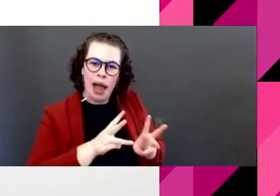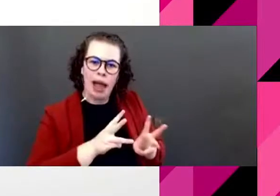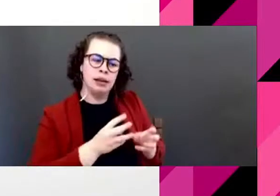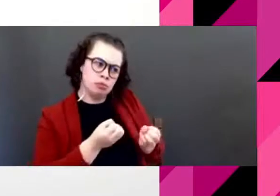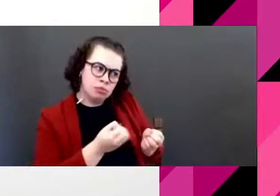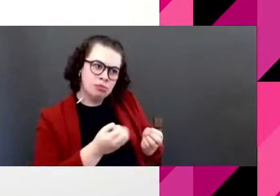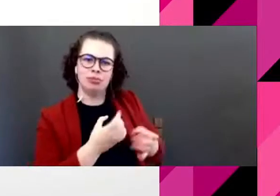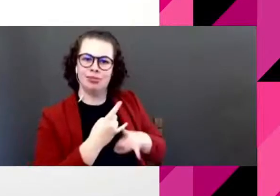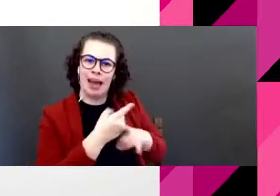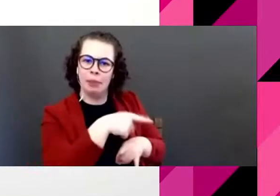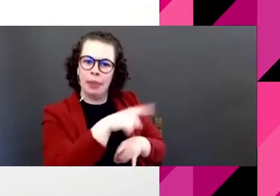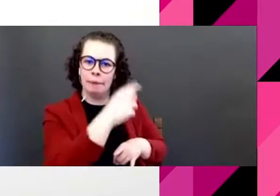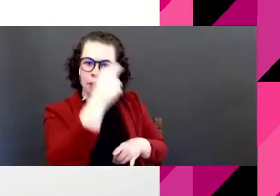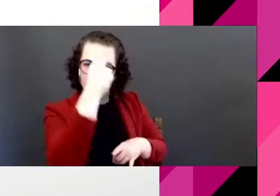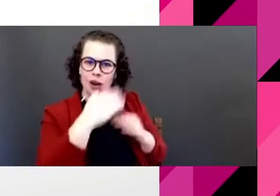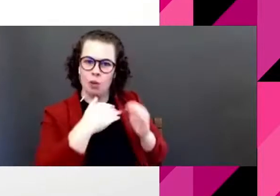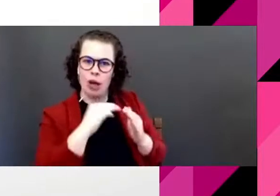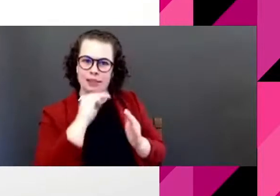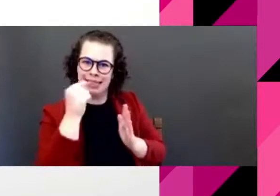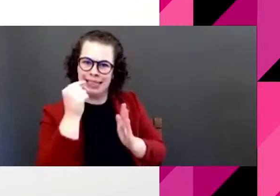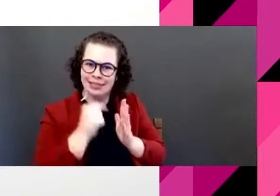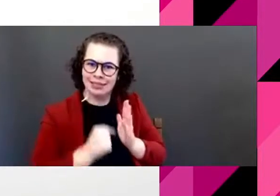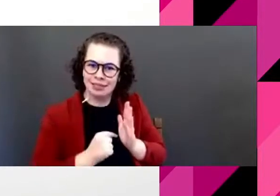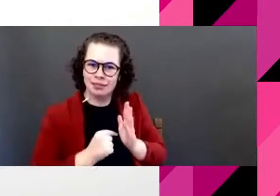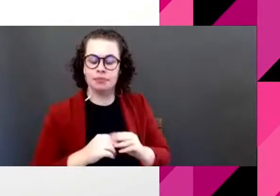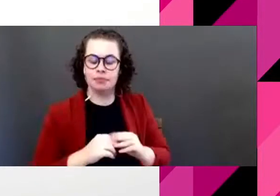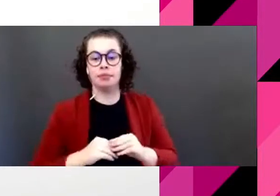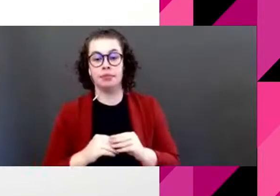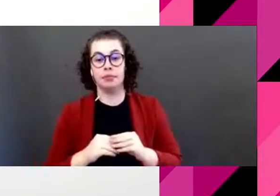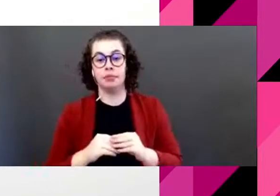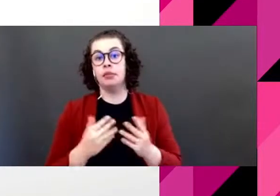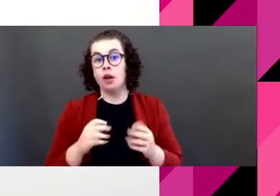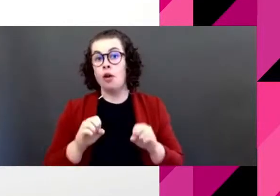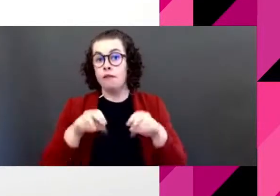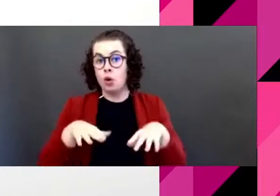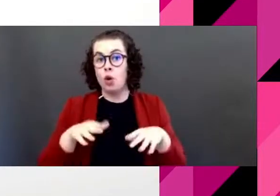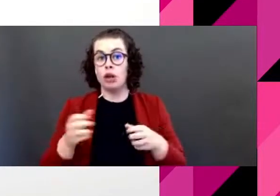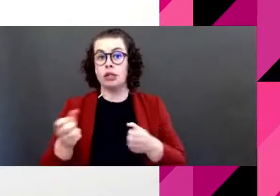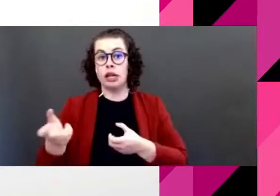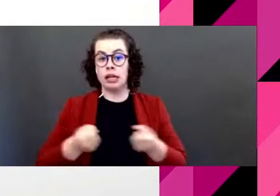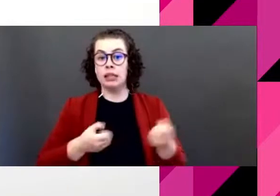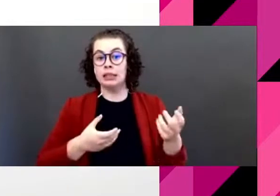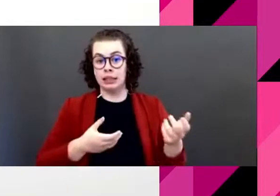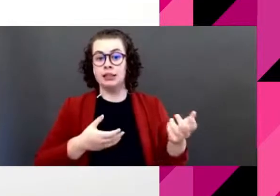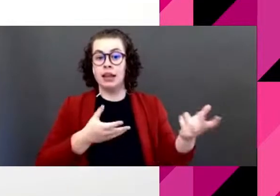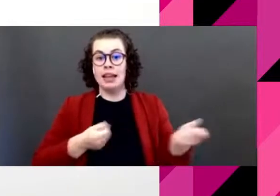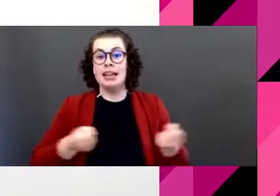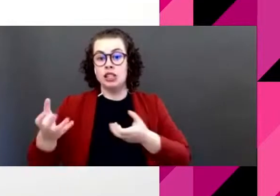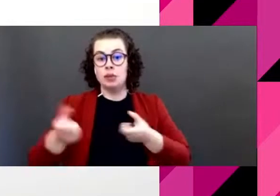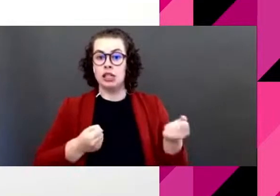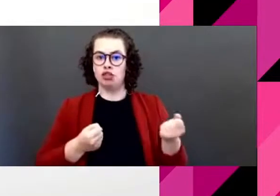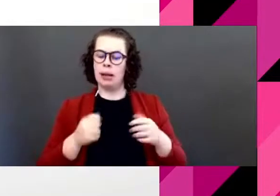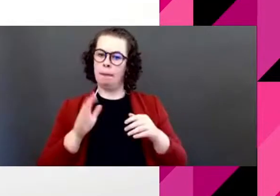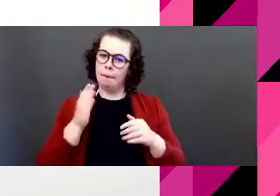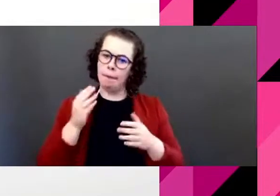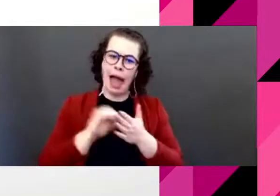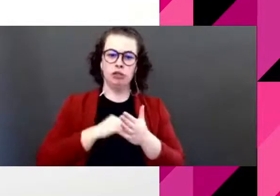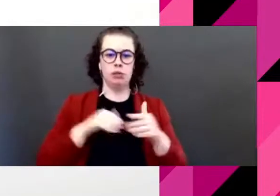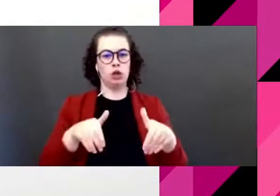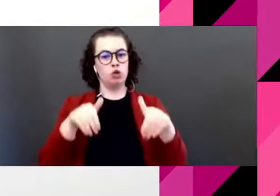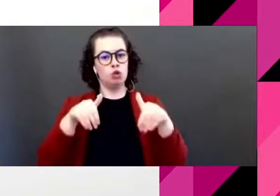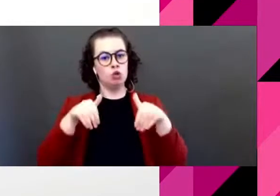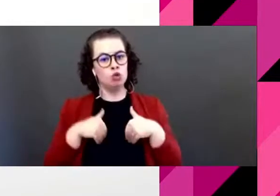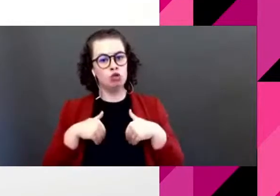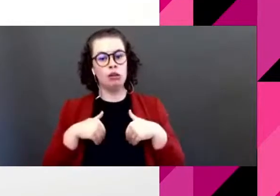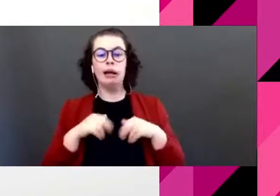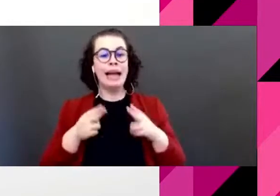understand. Importantly, these intermediaries need to be neutral. They will never speak on behalf of persons with disabilities or